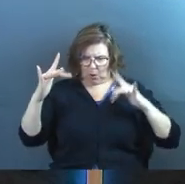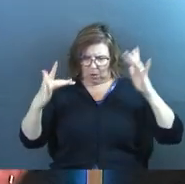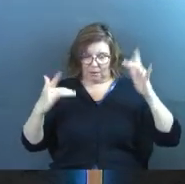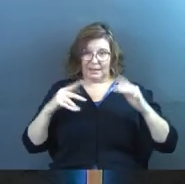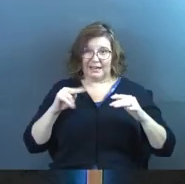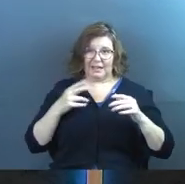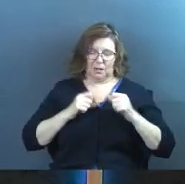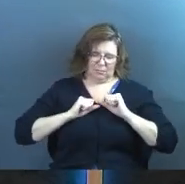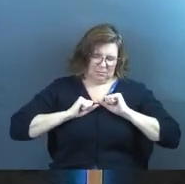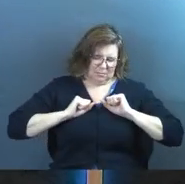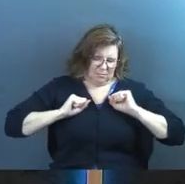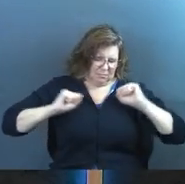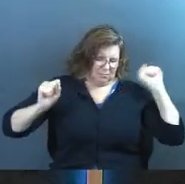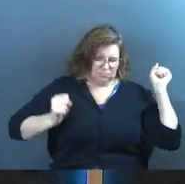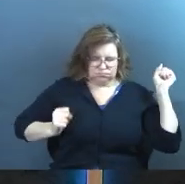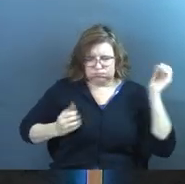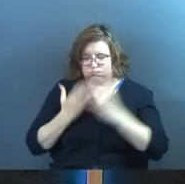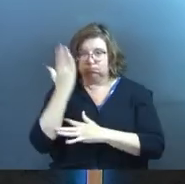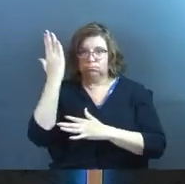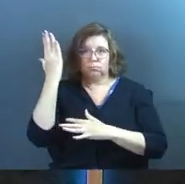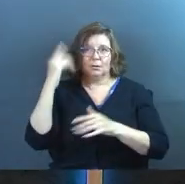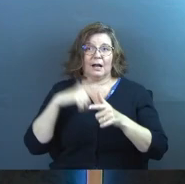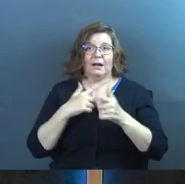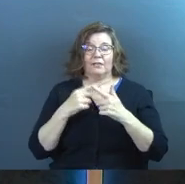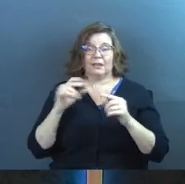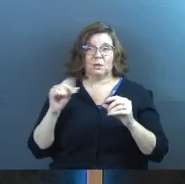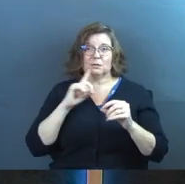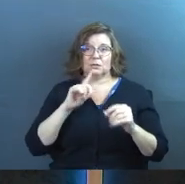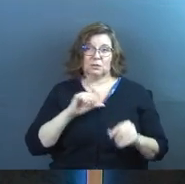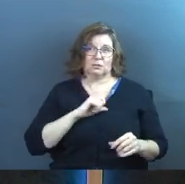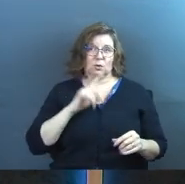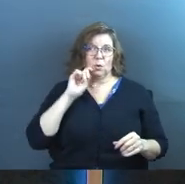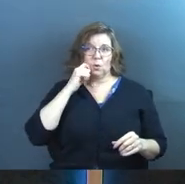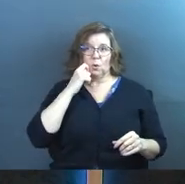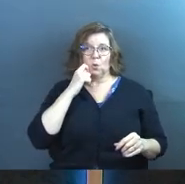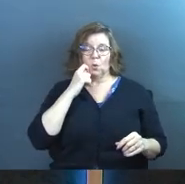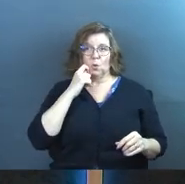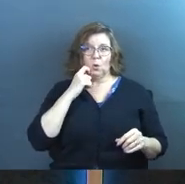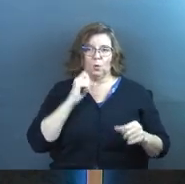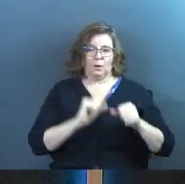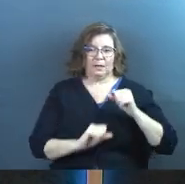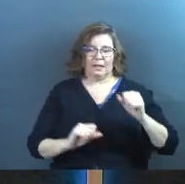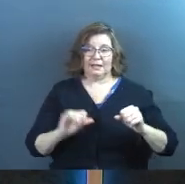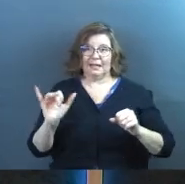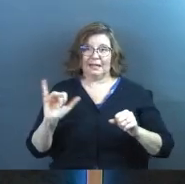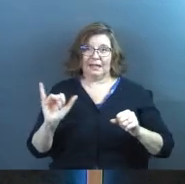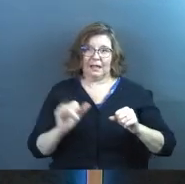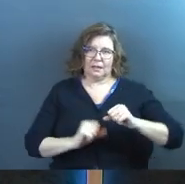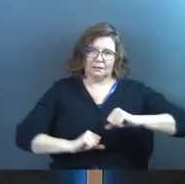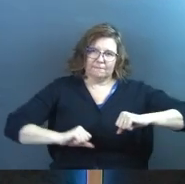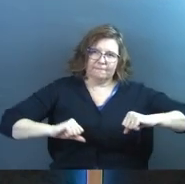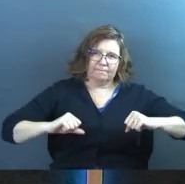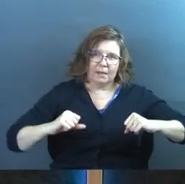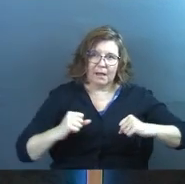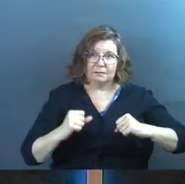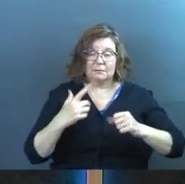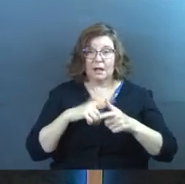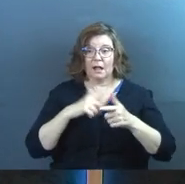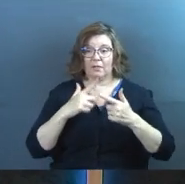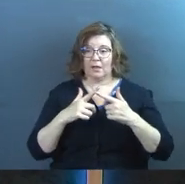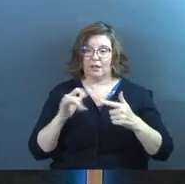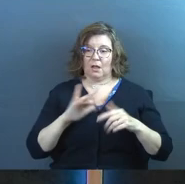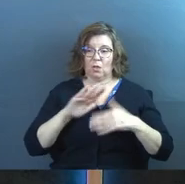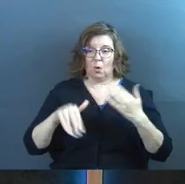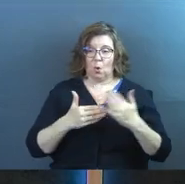Neo, like, breaks out of him. And then Neo does this super cool supernatural move where he flexes, and,